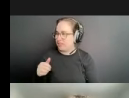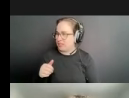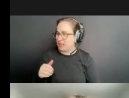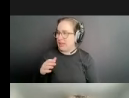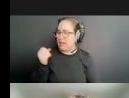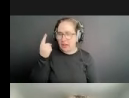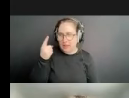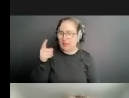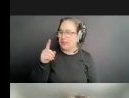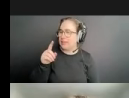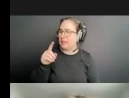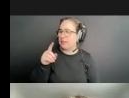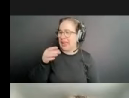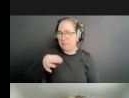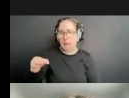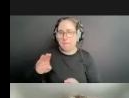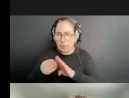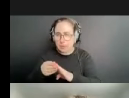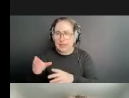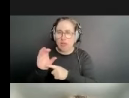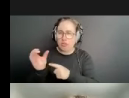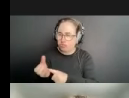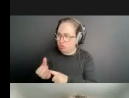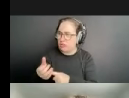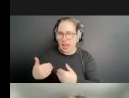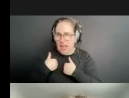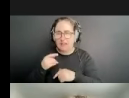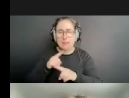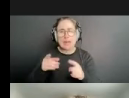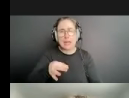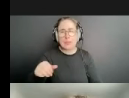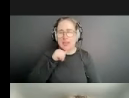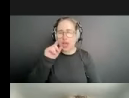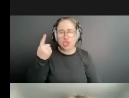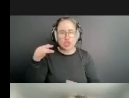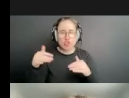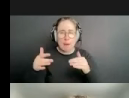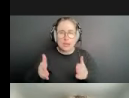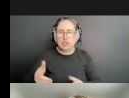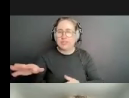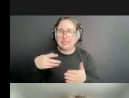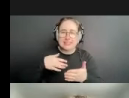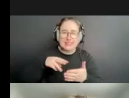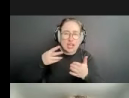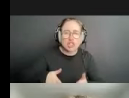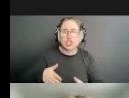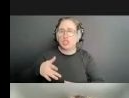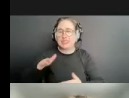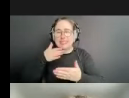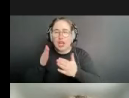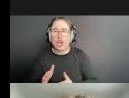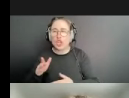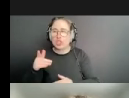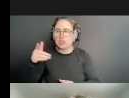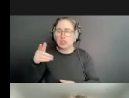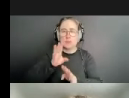hip-hop community and the culture, but hip-hop wasn't just rappers. It was singers, dancers, spoken word, you know.